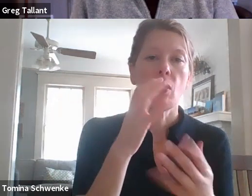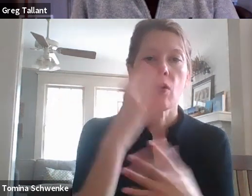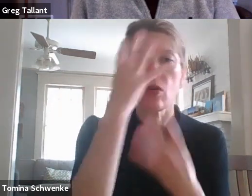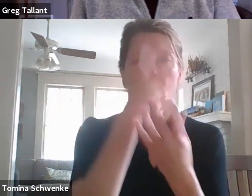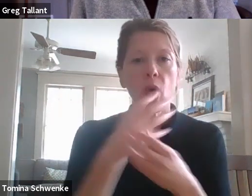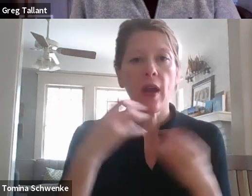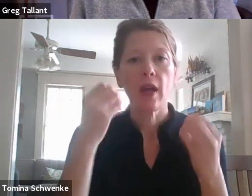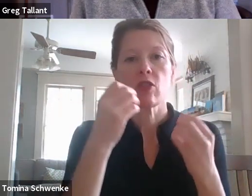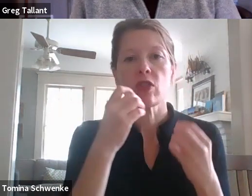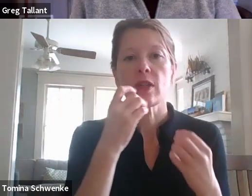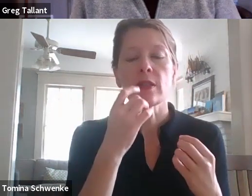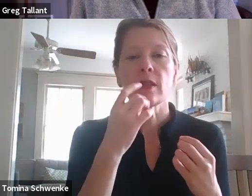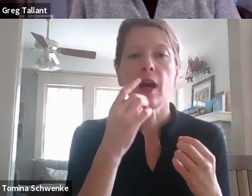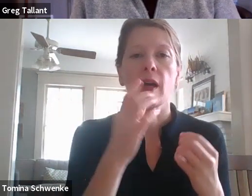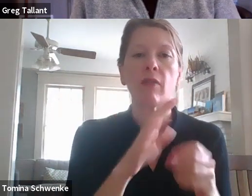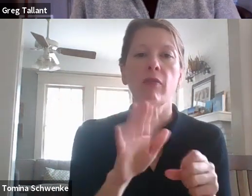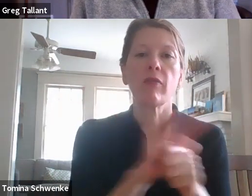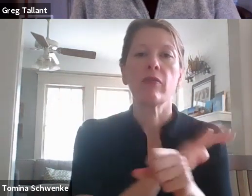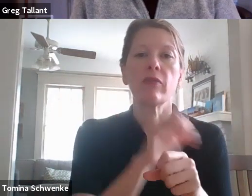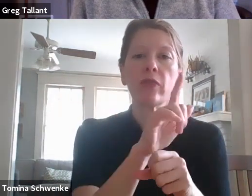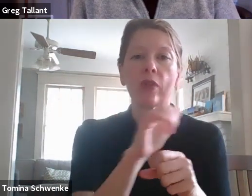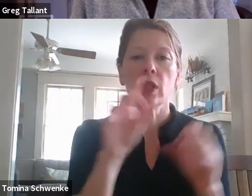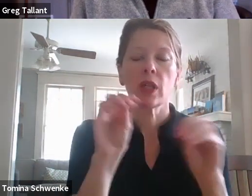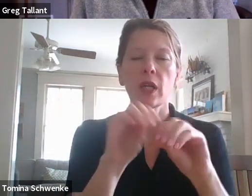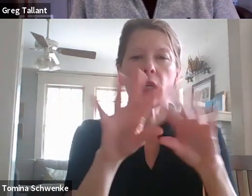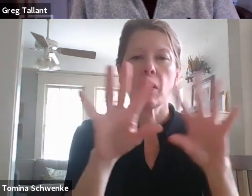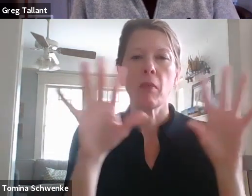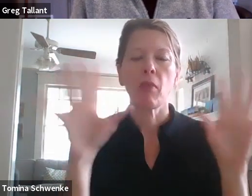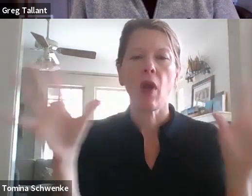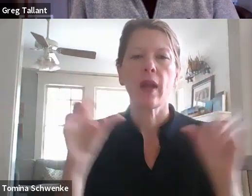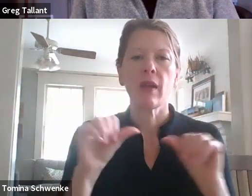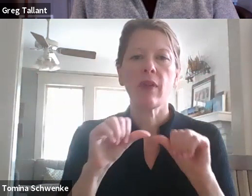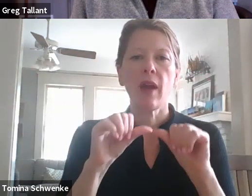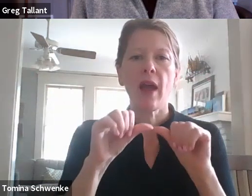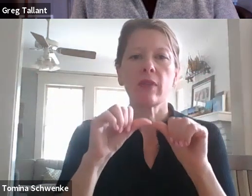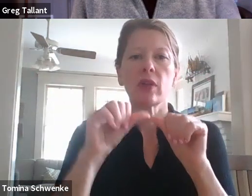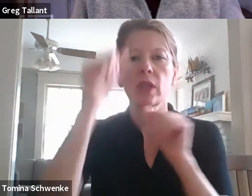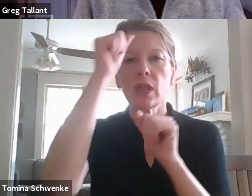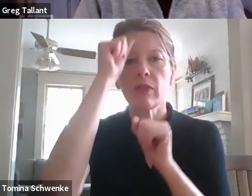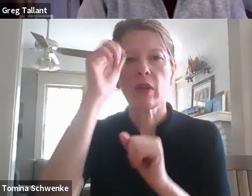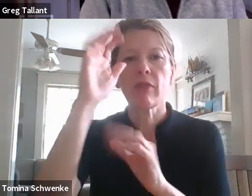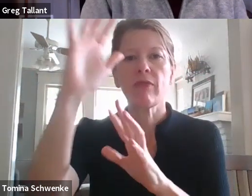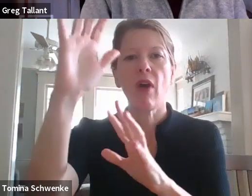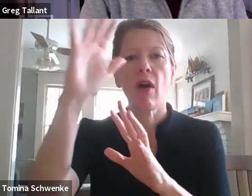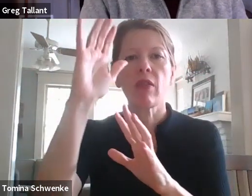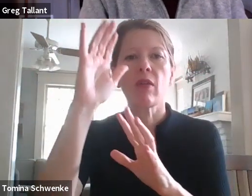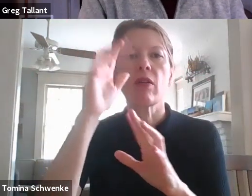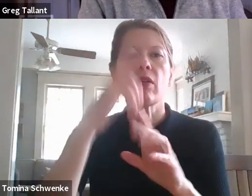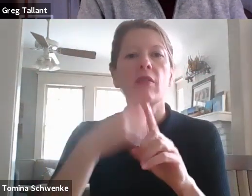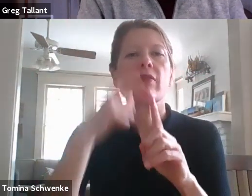light, pure brightness of the ever-living Father in